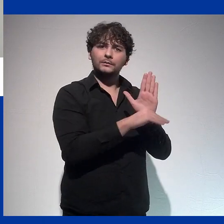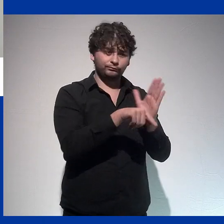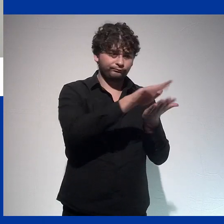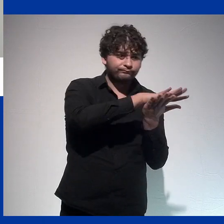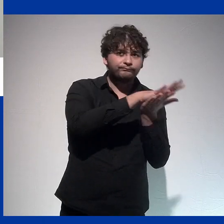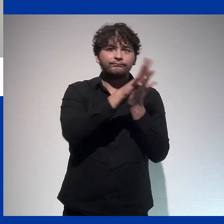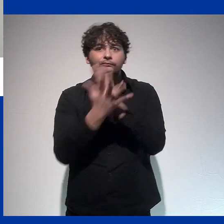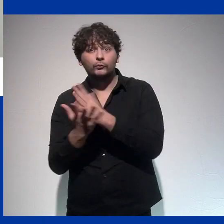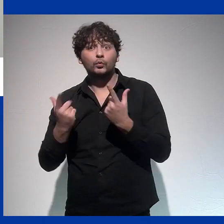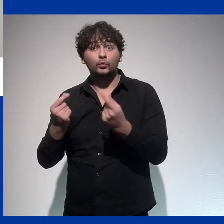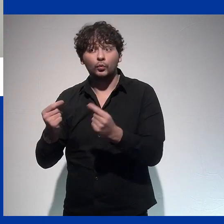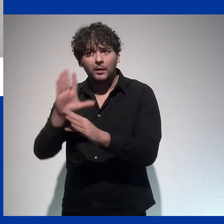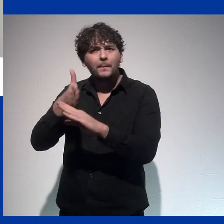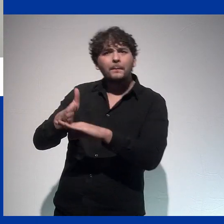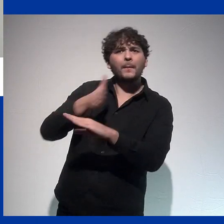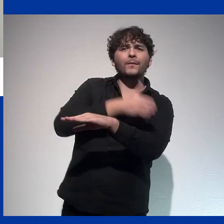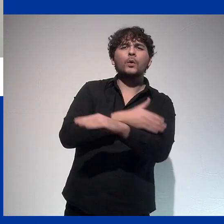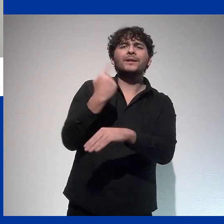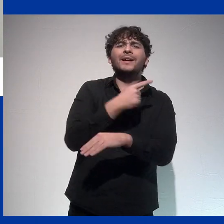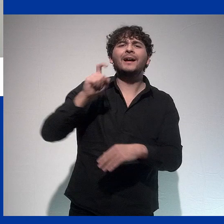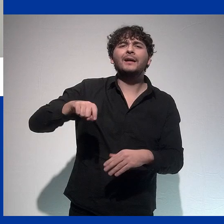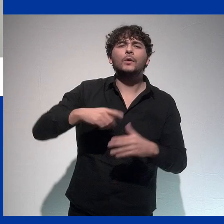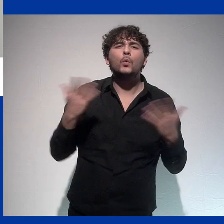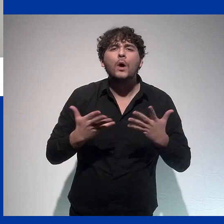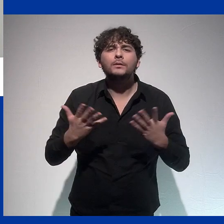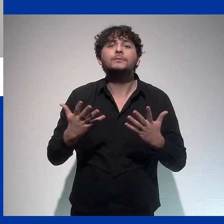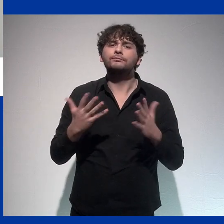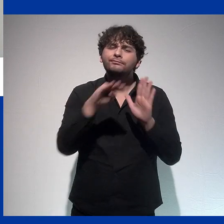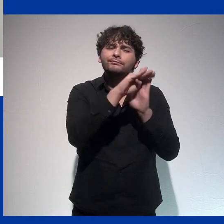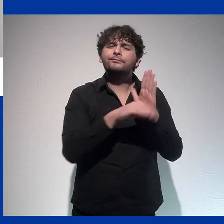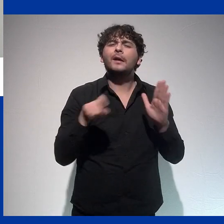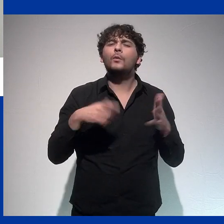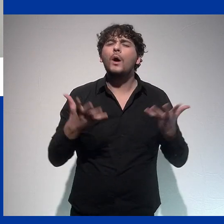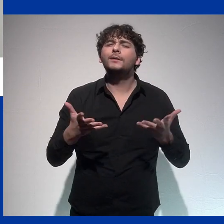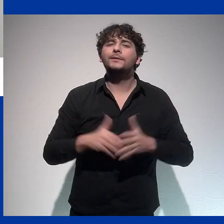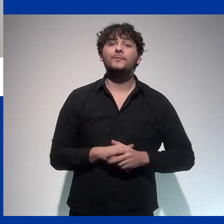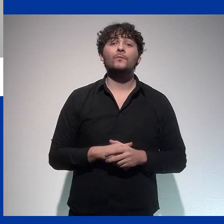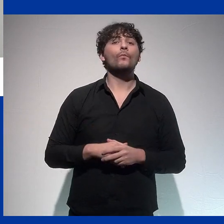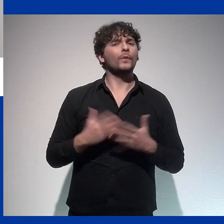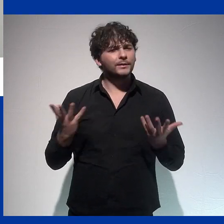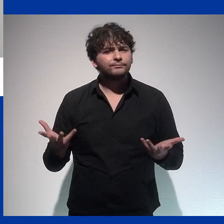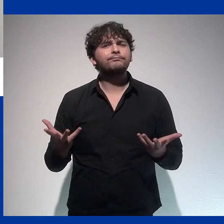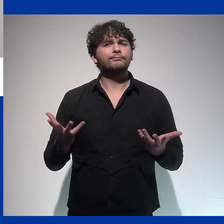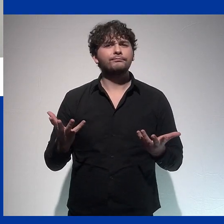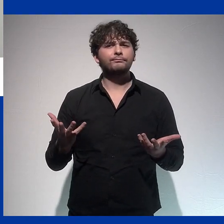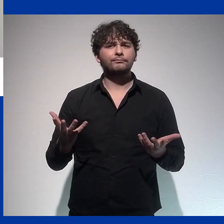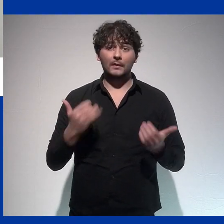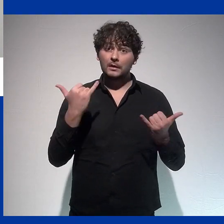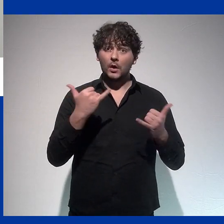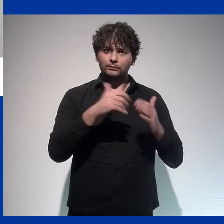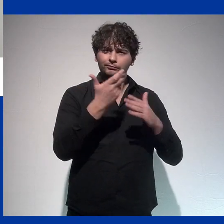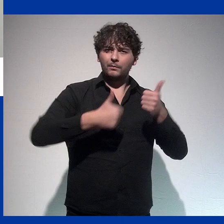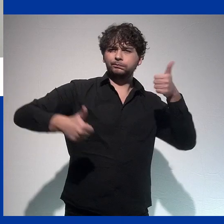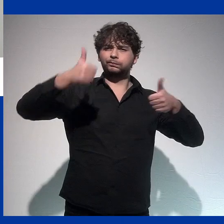of the national public authorities must be a priority for each of those present here. Firm commitment